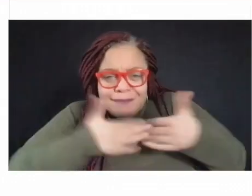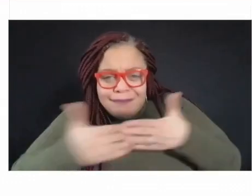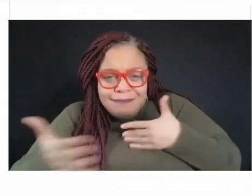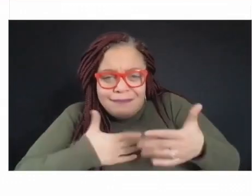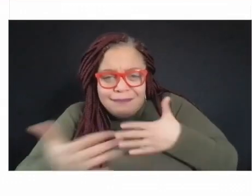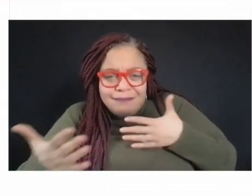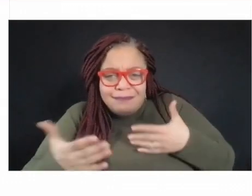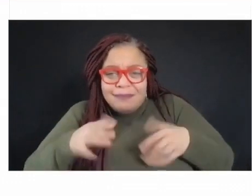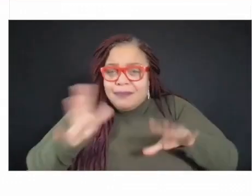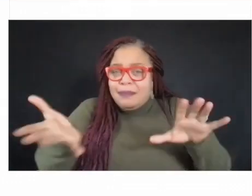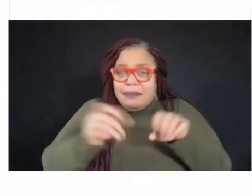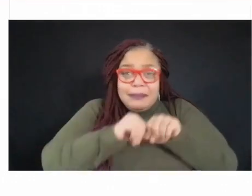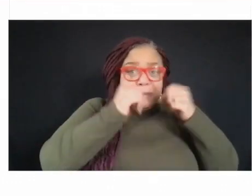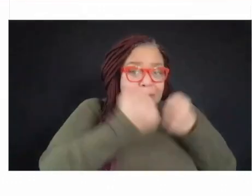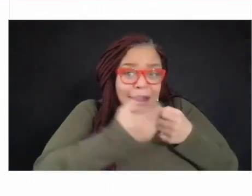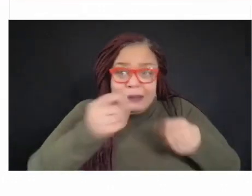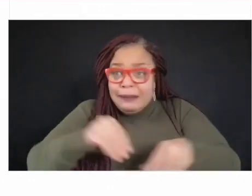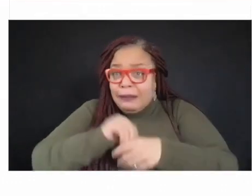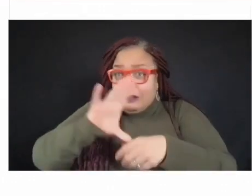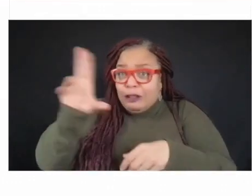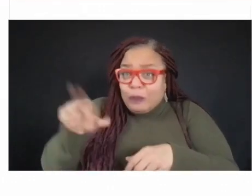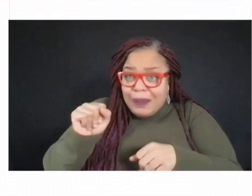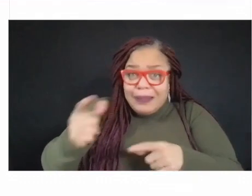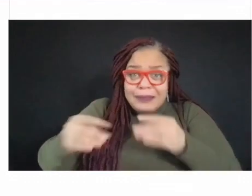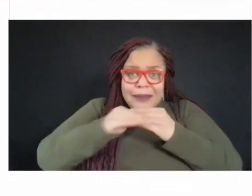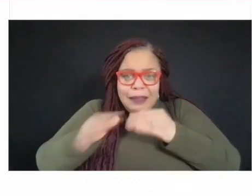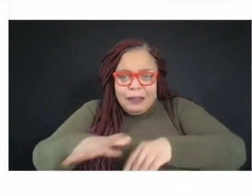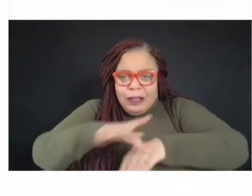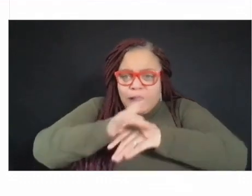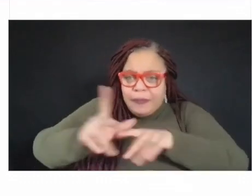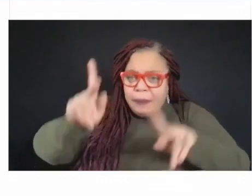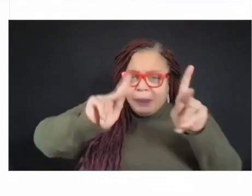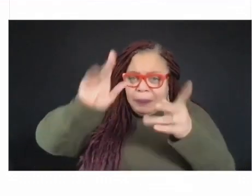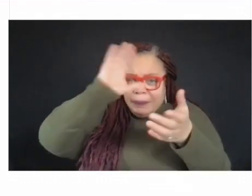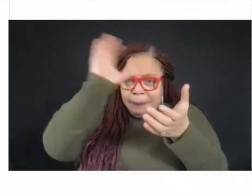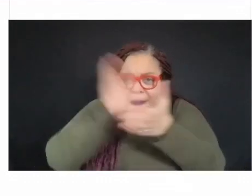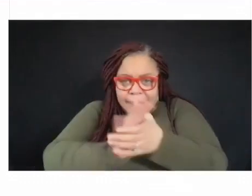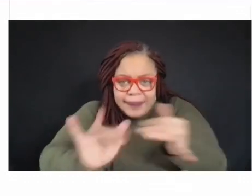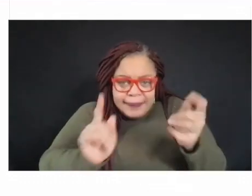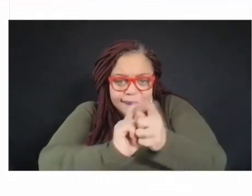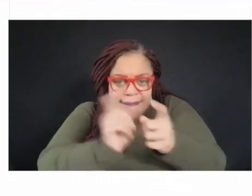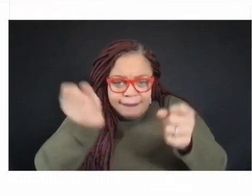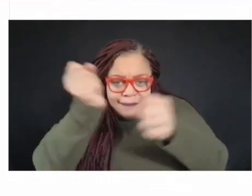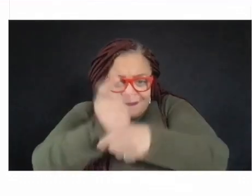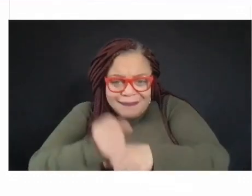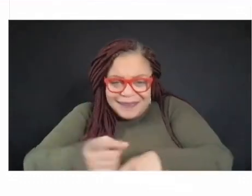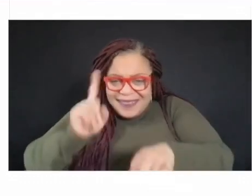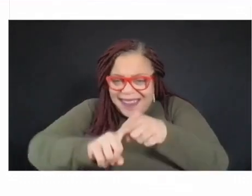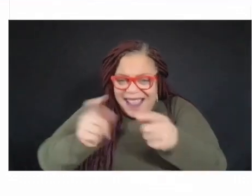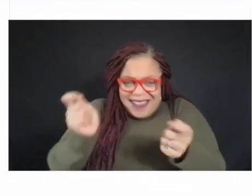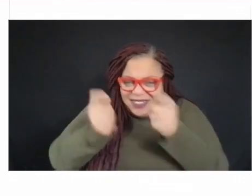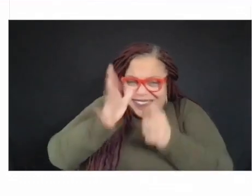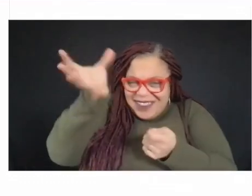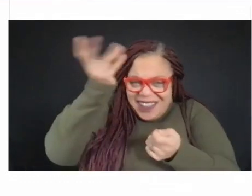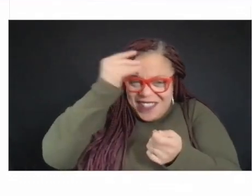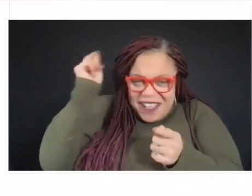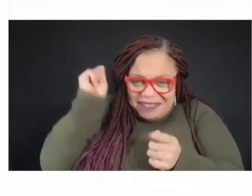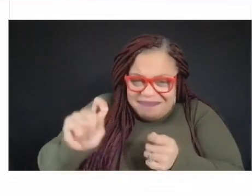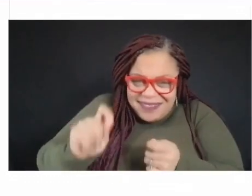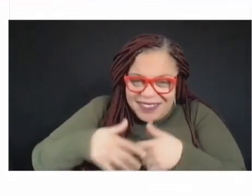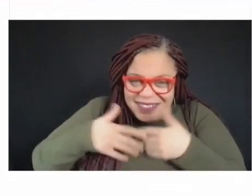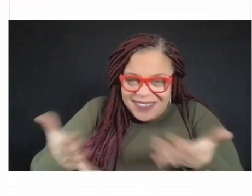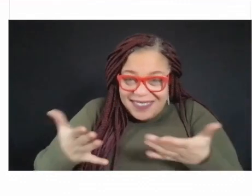believing people that meet every year. That isn't something you're going to change overnight, okay? But there's that large group that